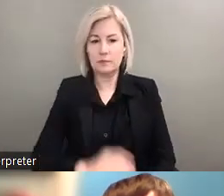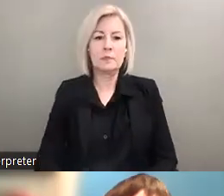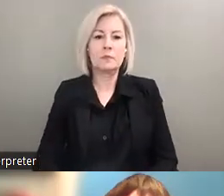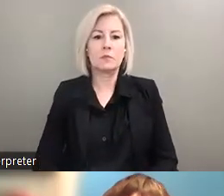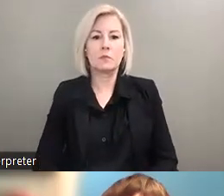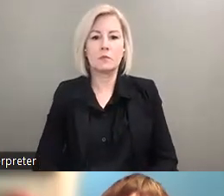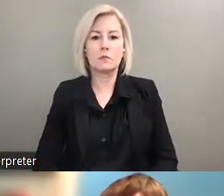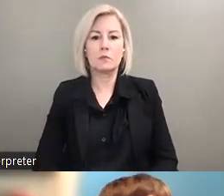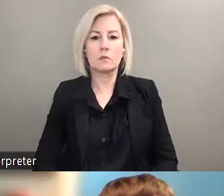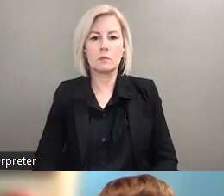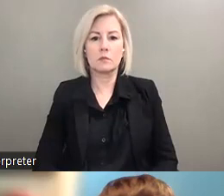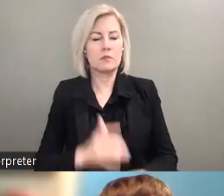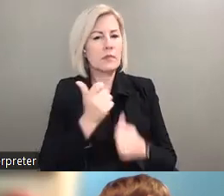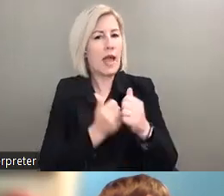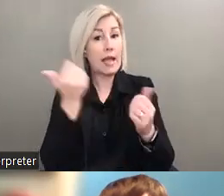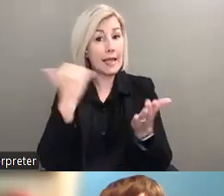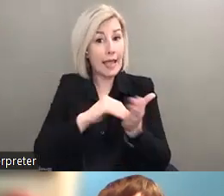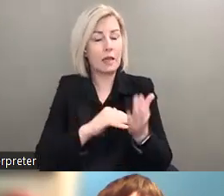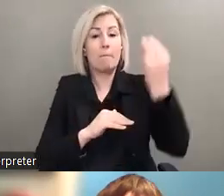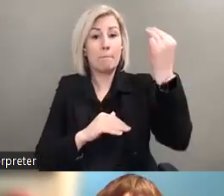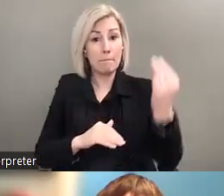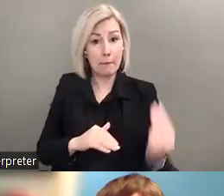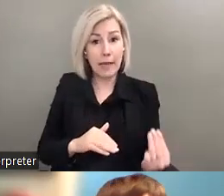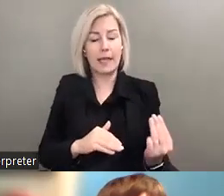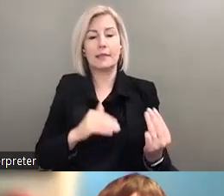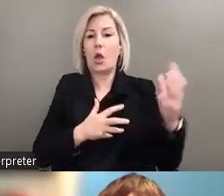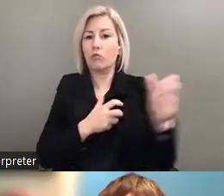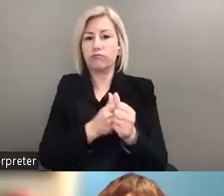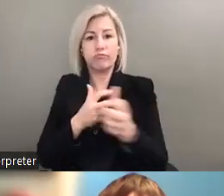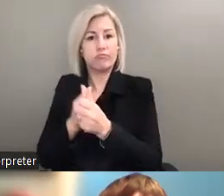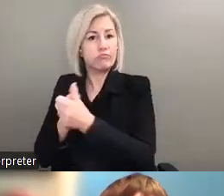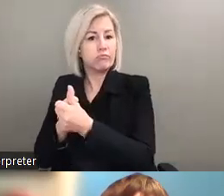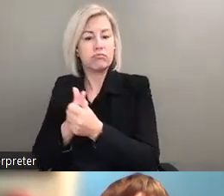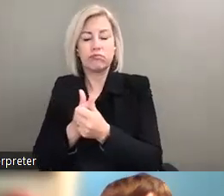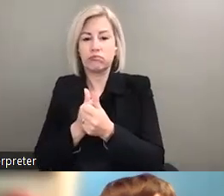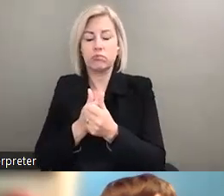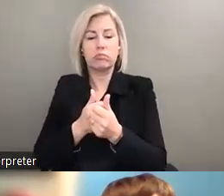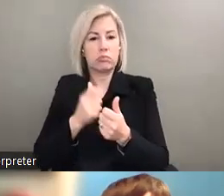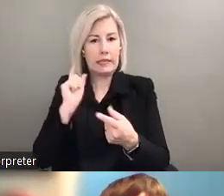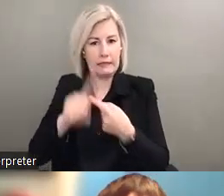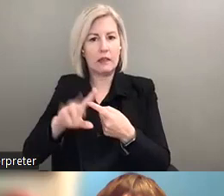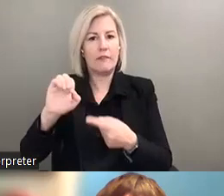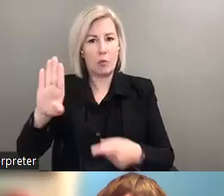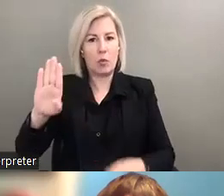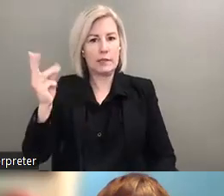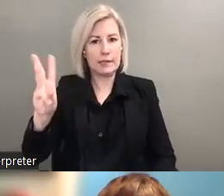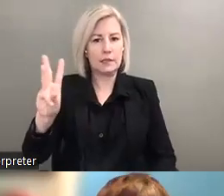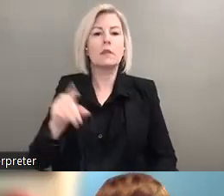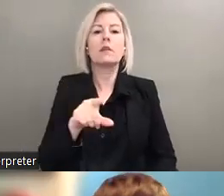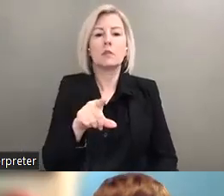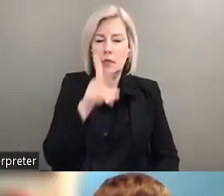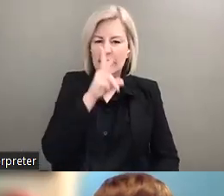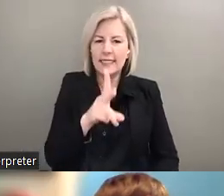The listing will be updated each Monday, as I mentioned, between now and the submission deadline. So you can check back to see what